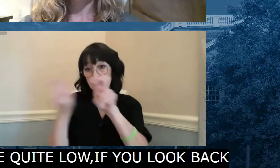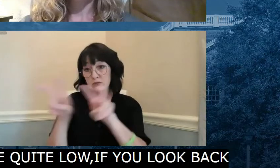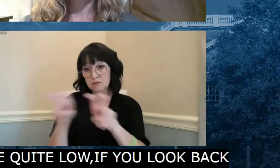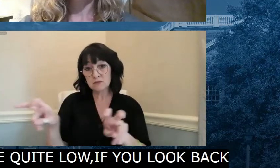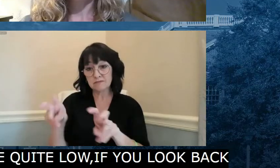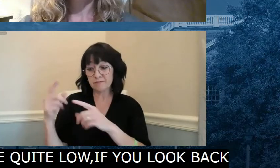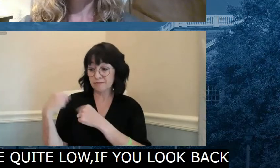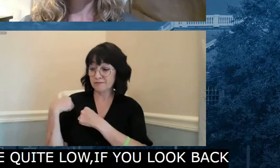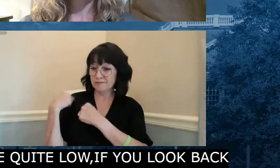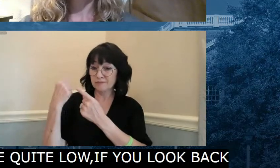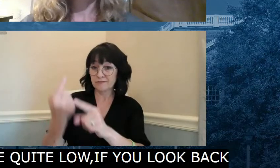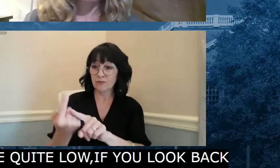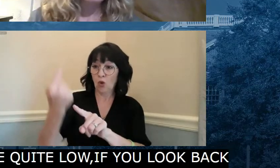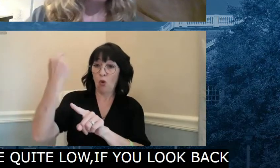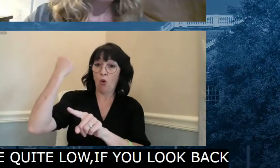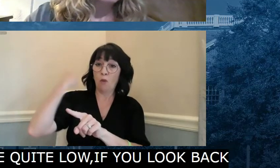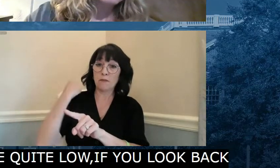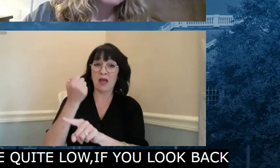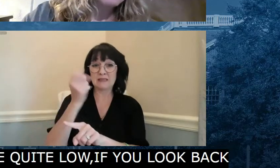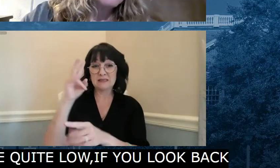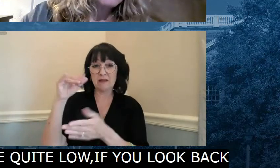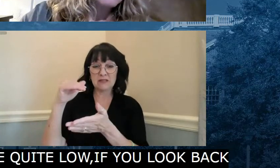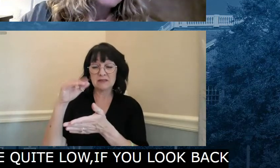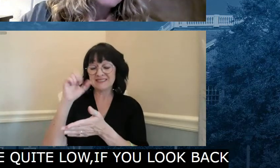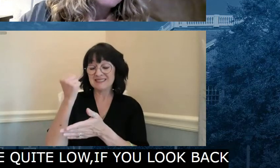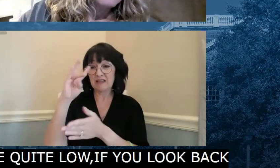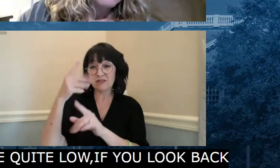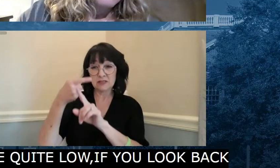pandemic. Dr. Rattay, any thoughts there?